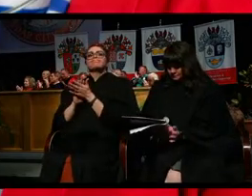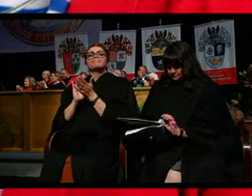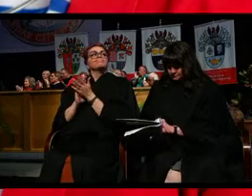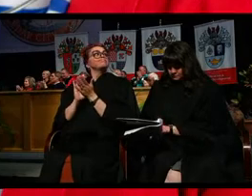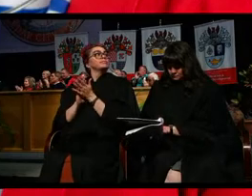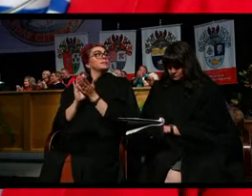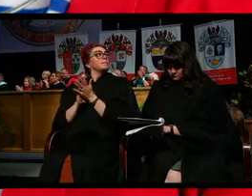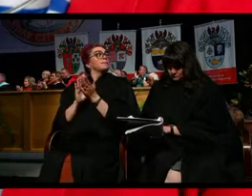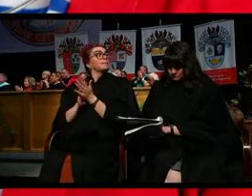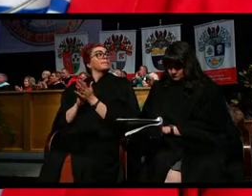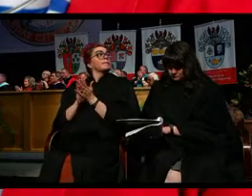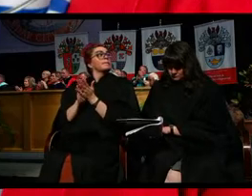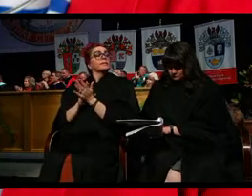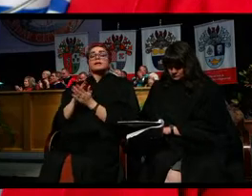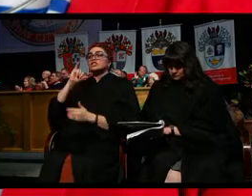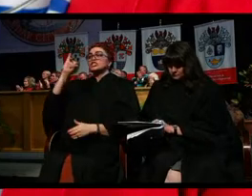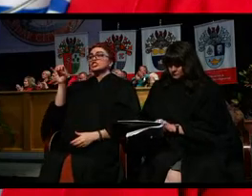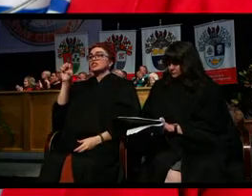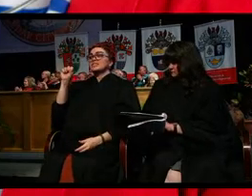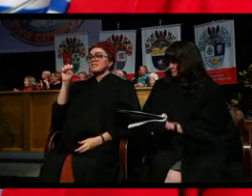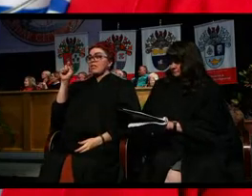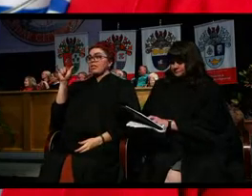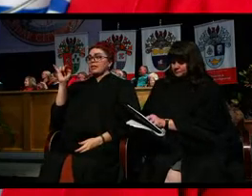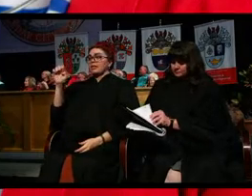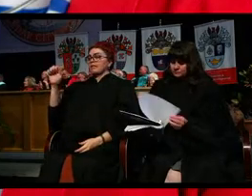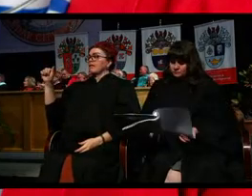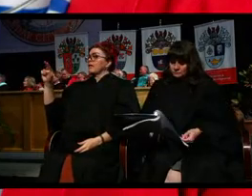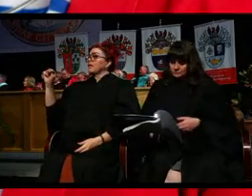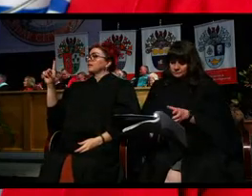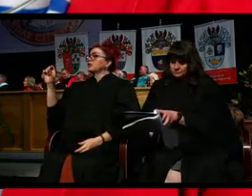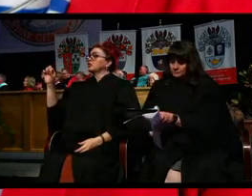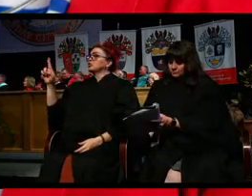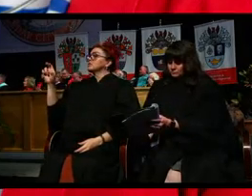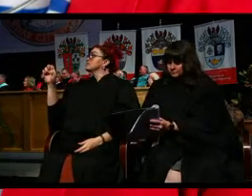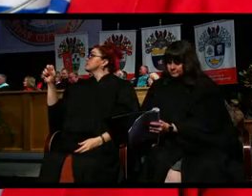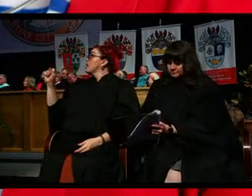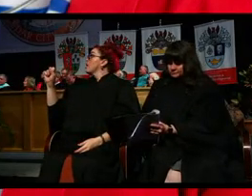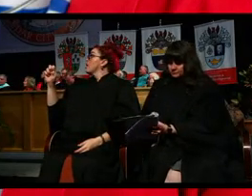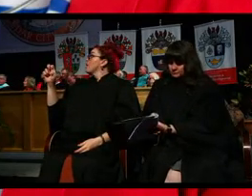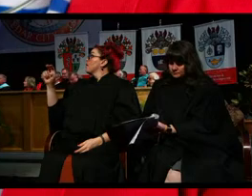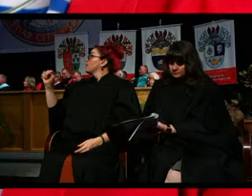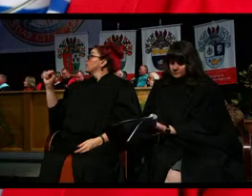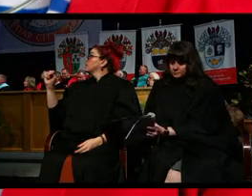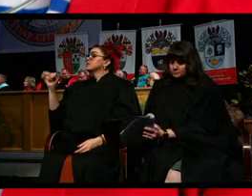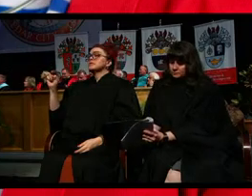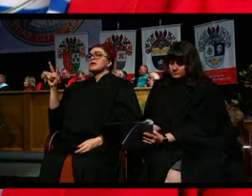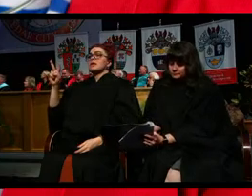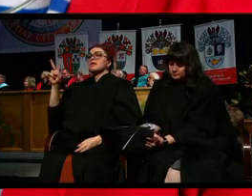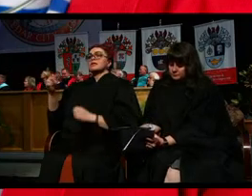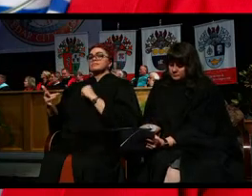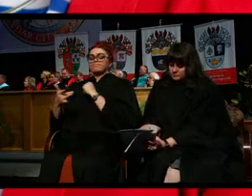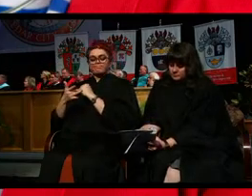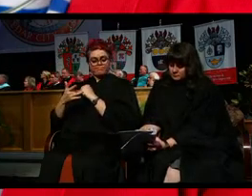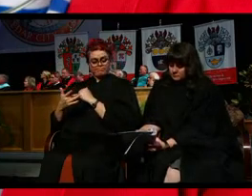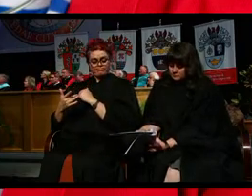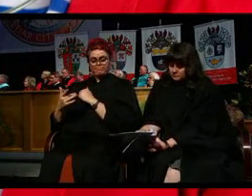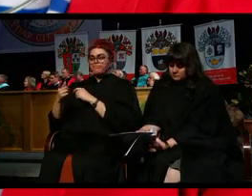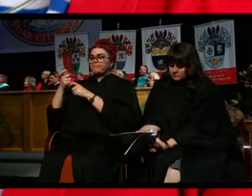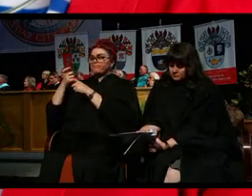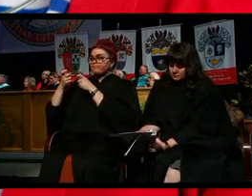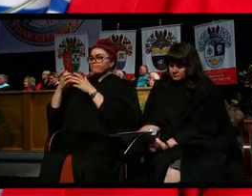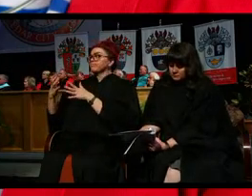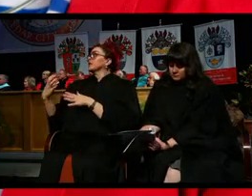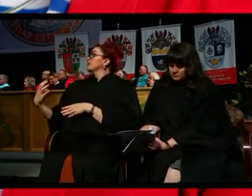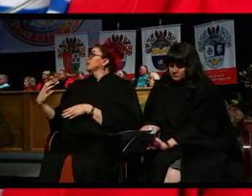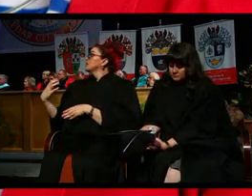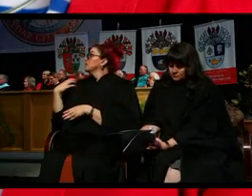Jessely Anderson is Vice Chair of the Utah Board of Higher Education, the governing body for the Utah System of Higher Education. She previously served